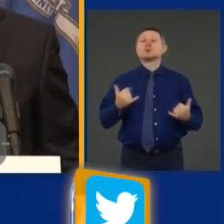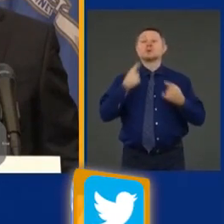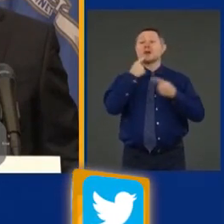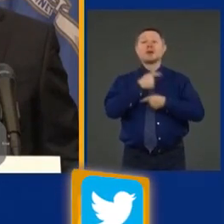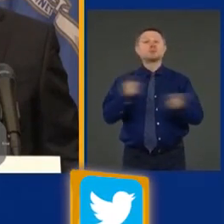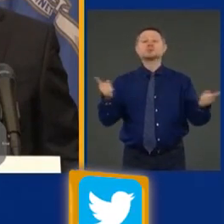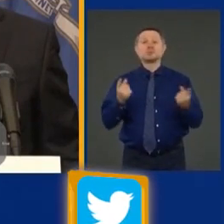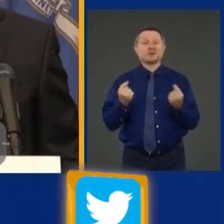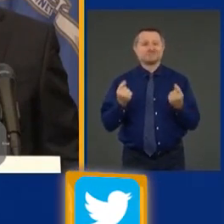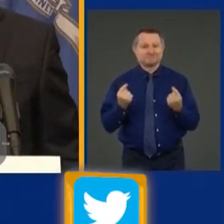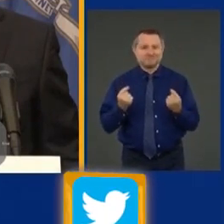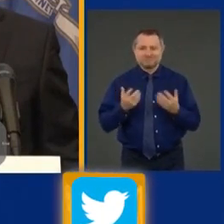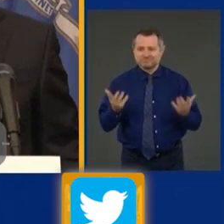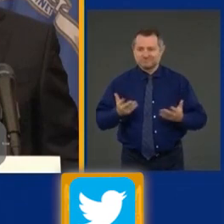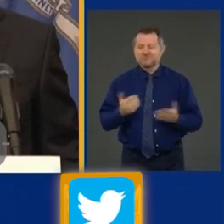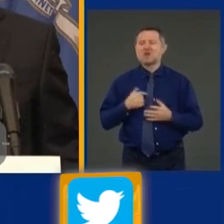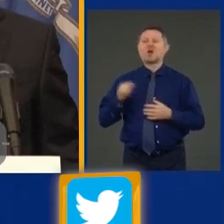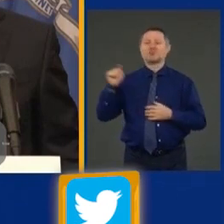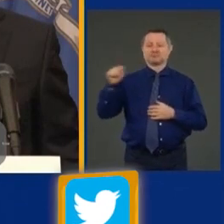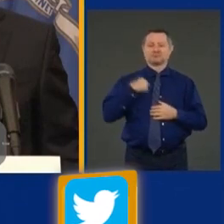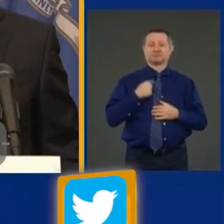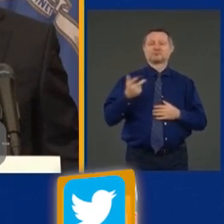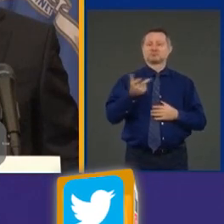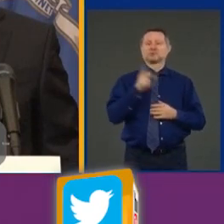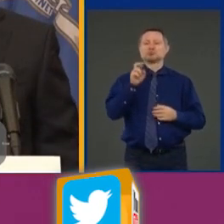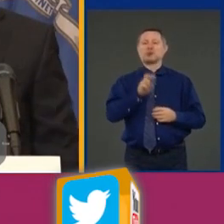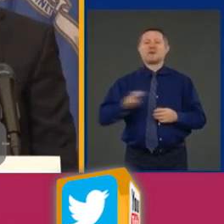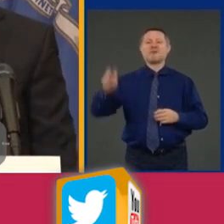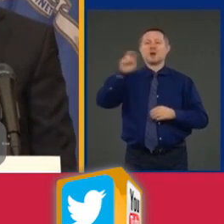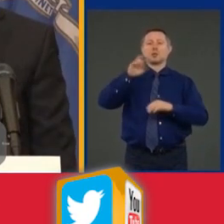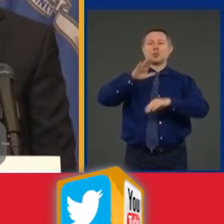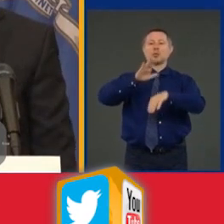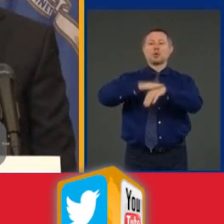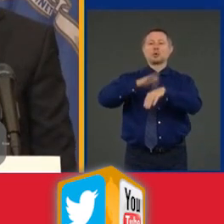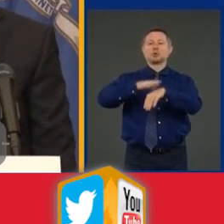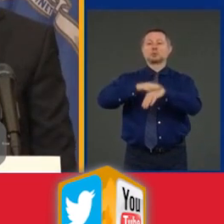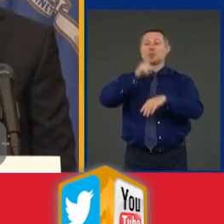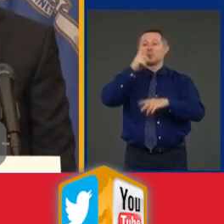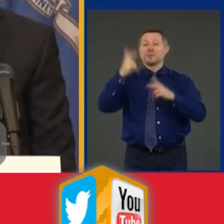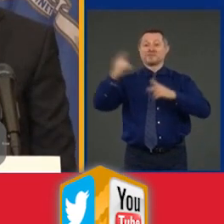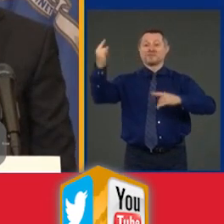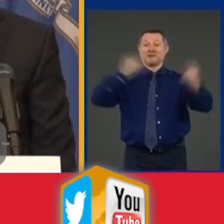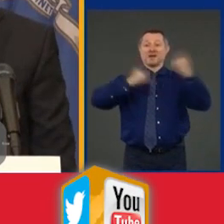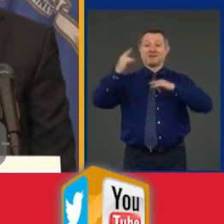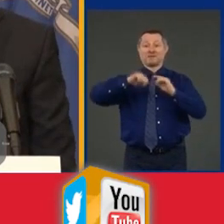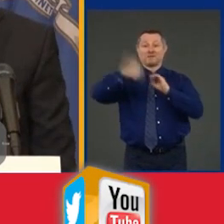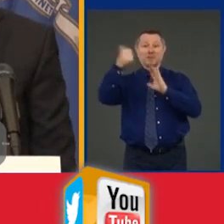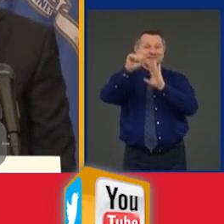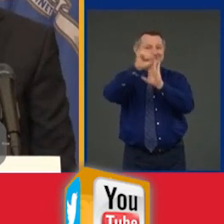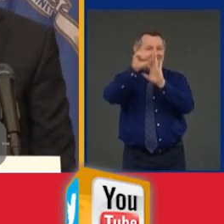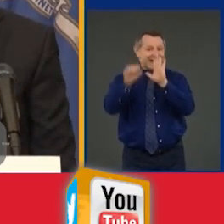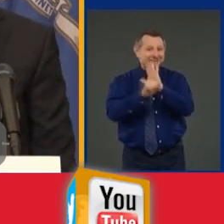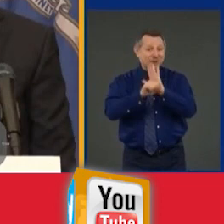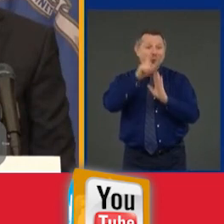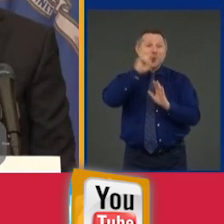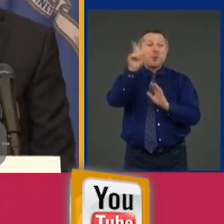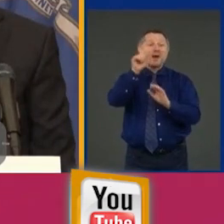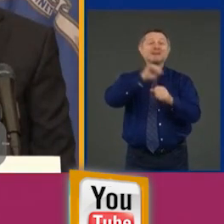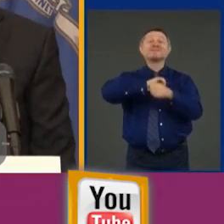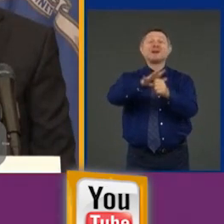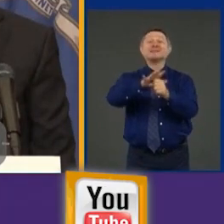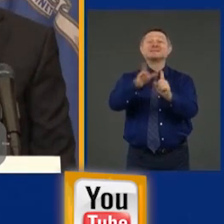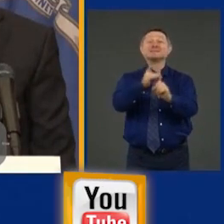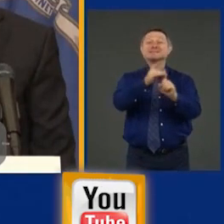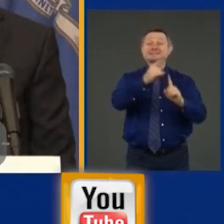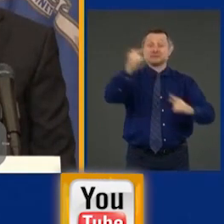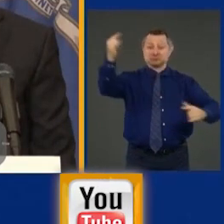a joint travel advisory. People coming in from states that have a high infection rate must